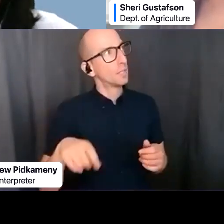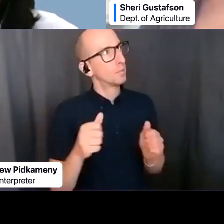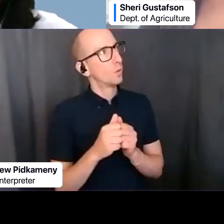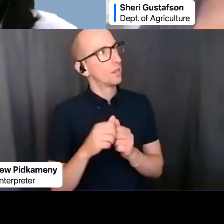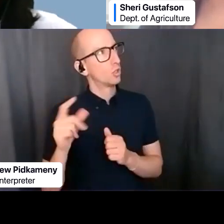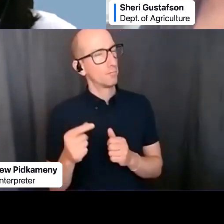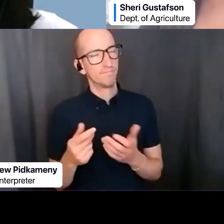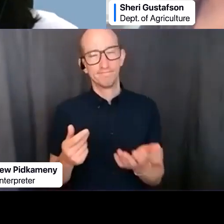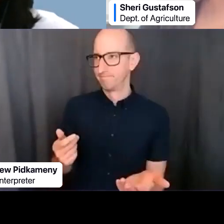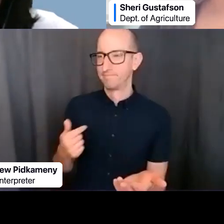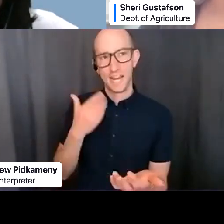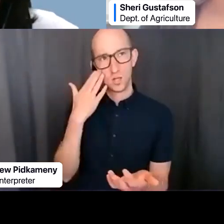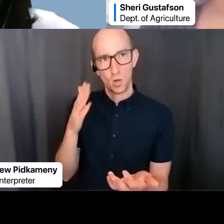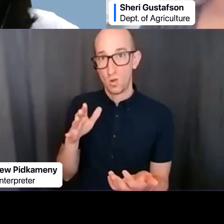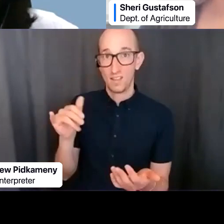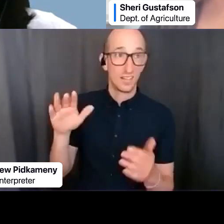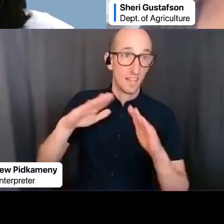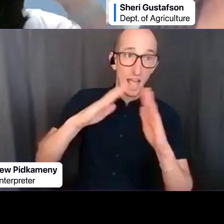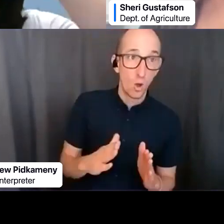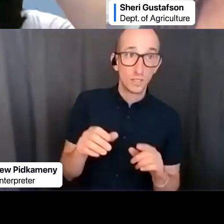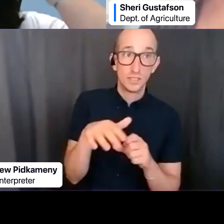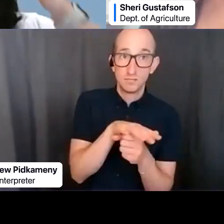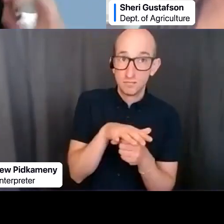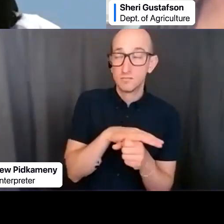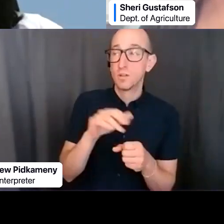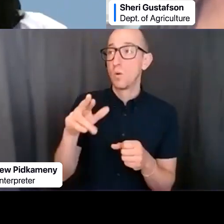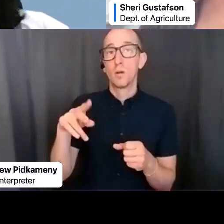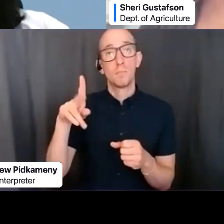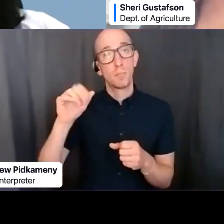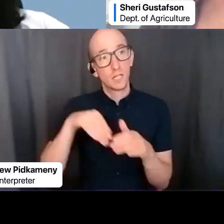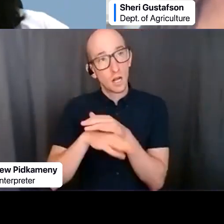So I don't know if it's a housing setting or it's a public accommodation setting.